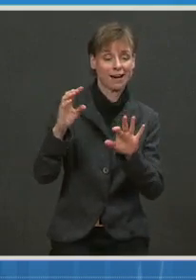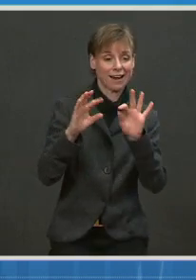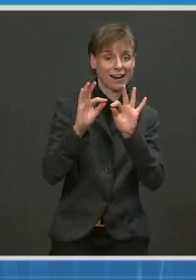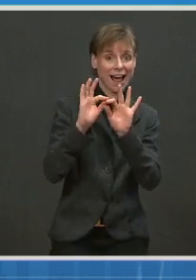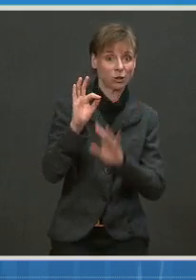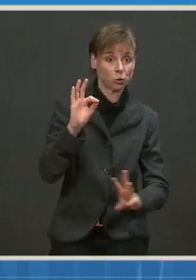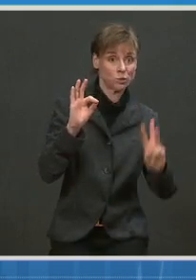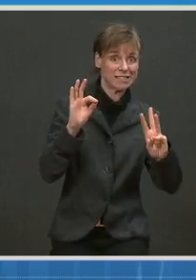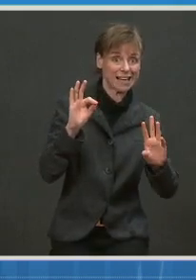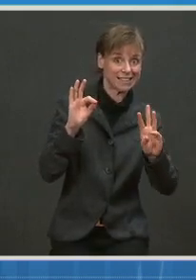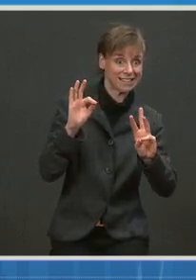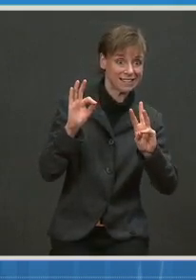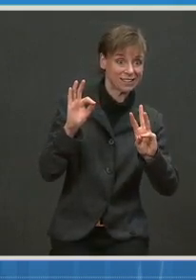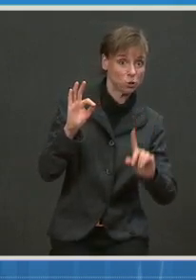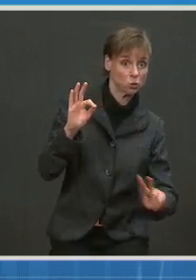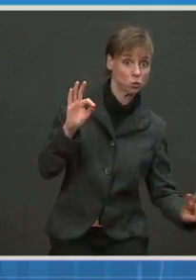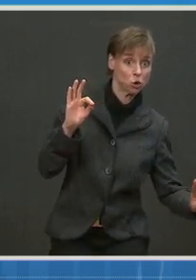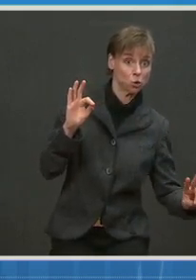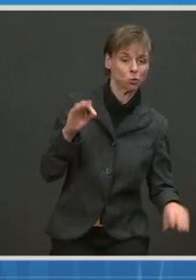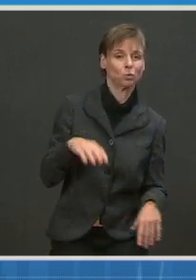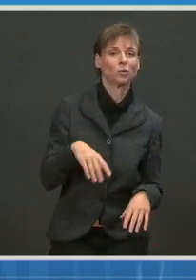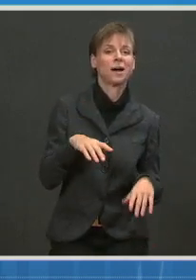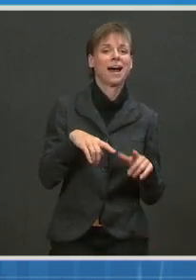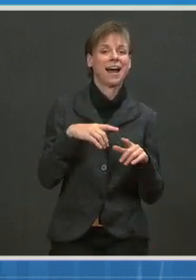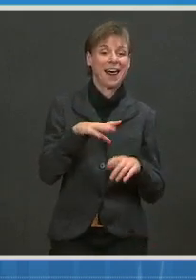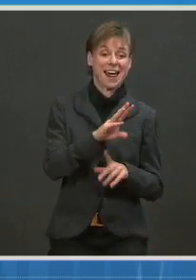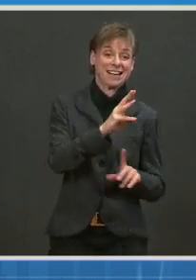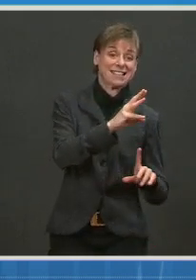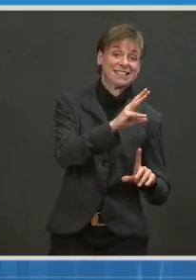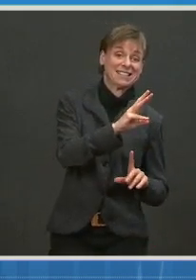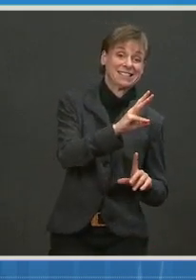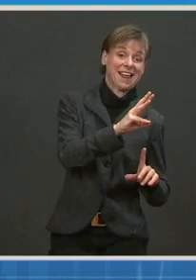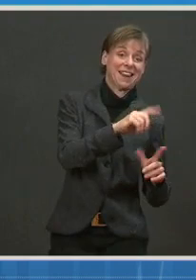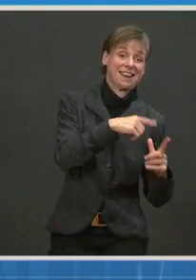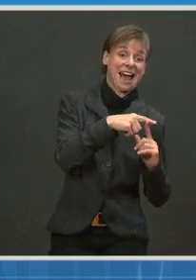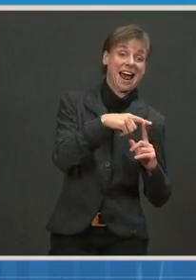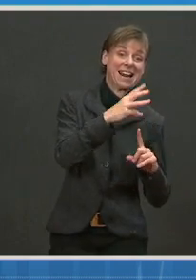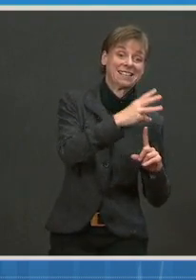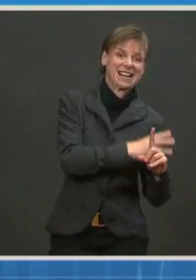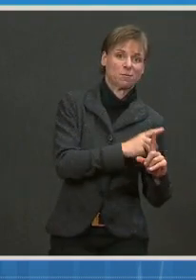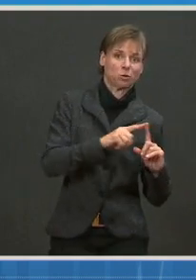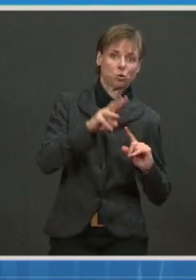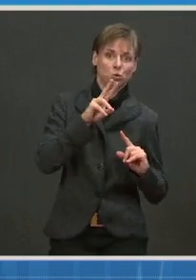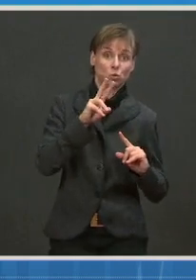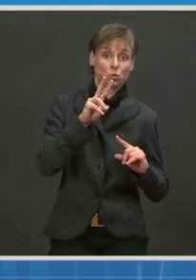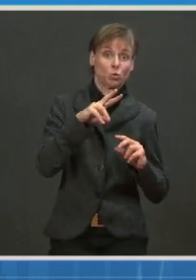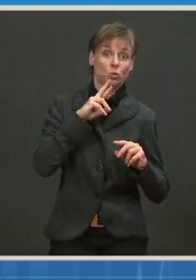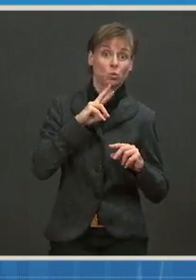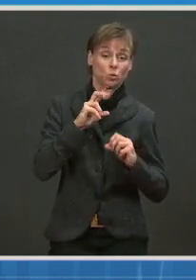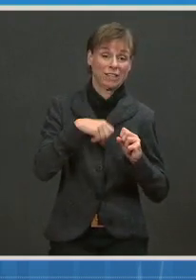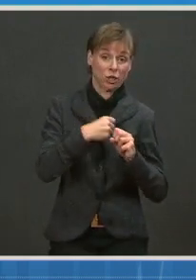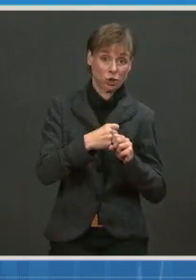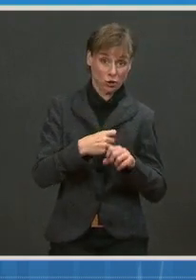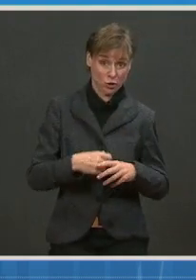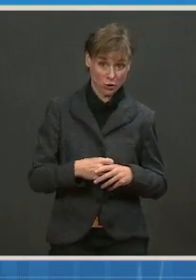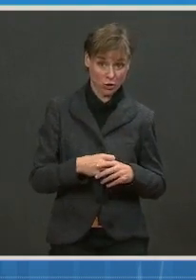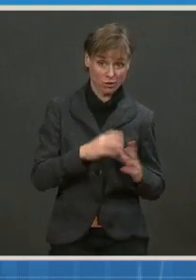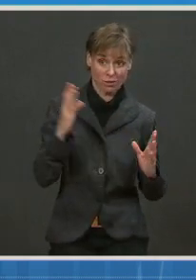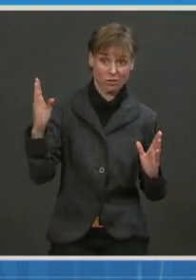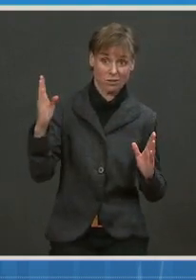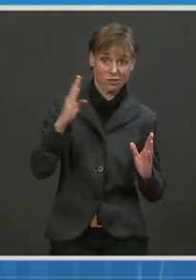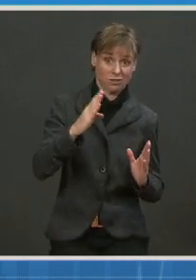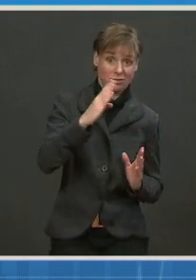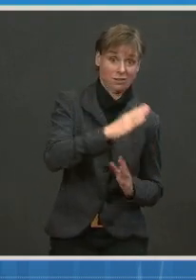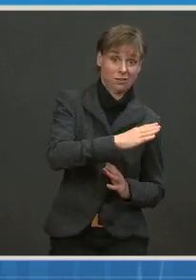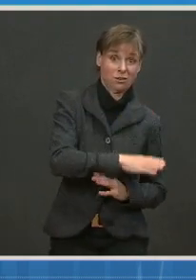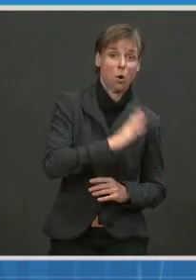2 years, and 6 months to 2 years. We're going to be looking at multiple aspects of safety.